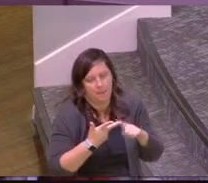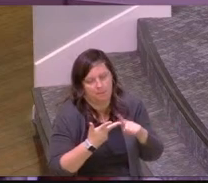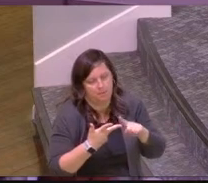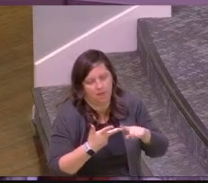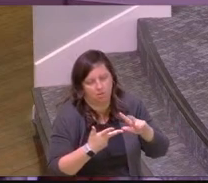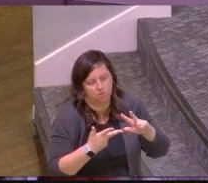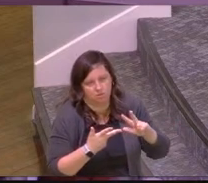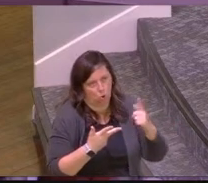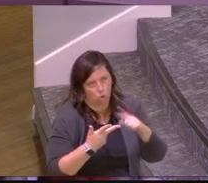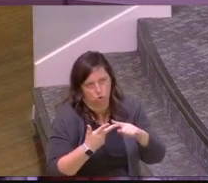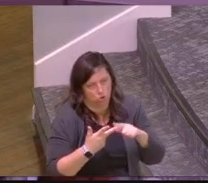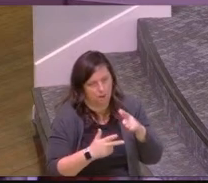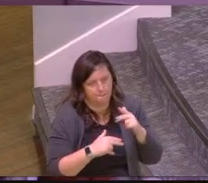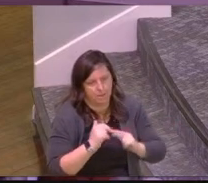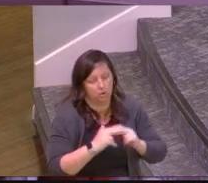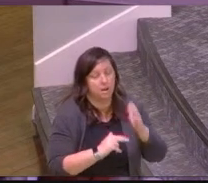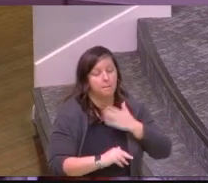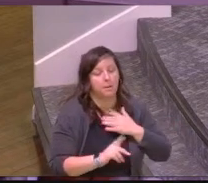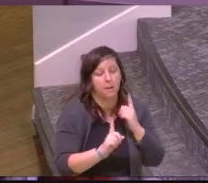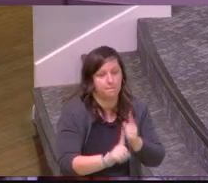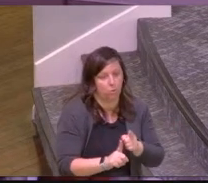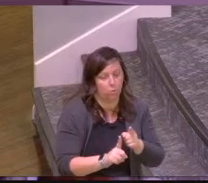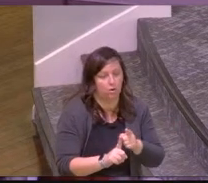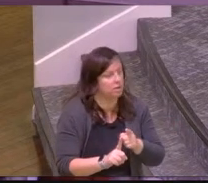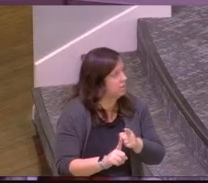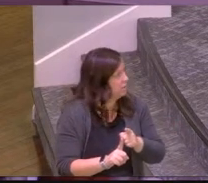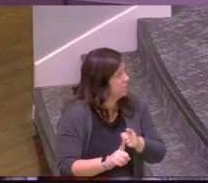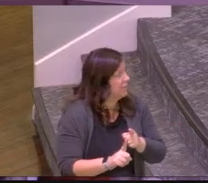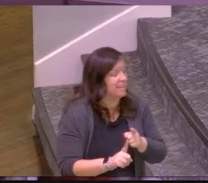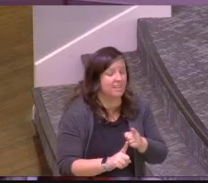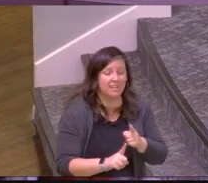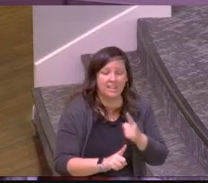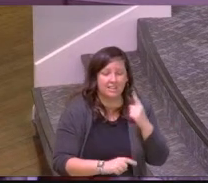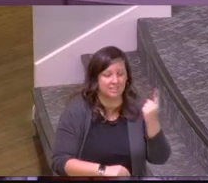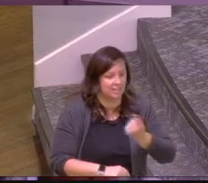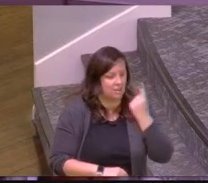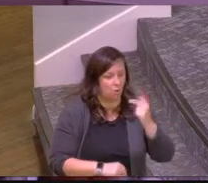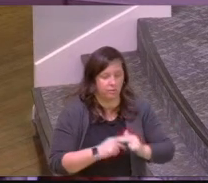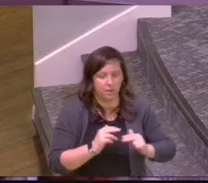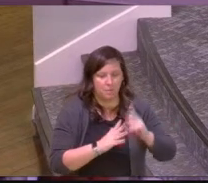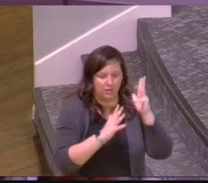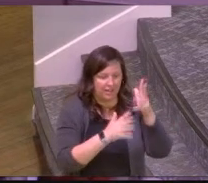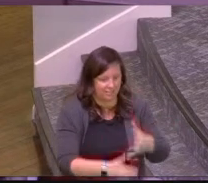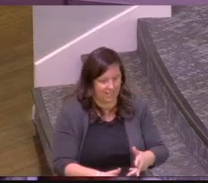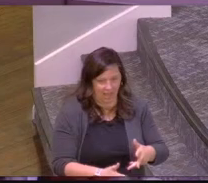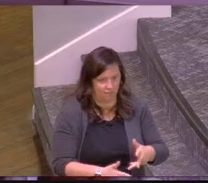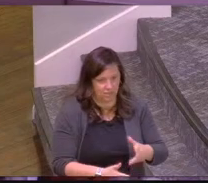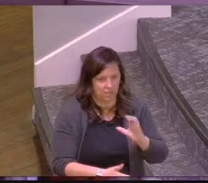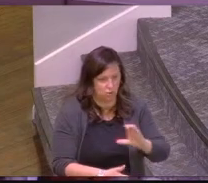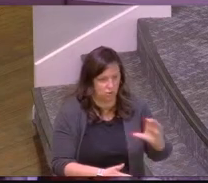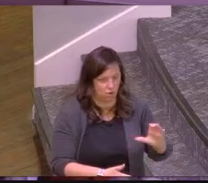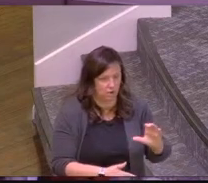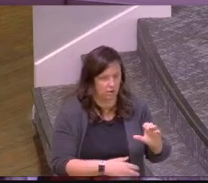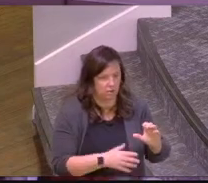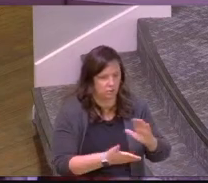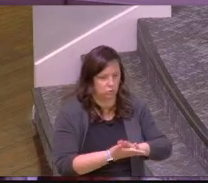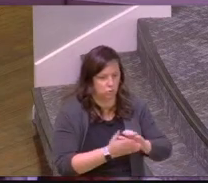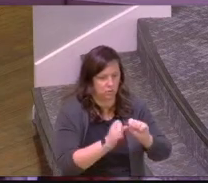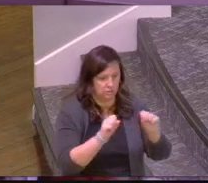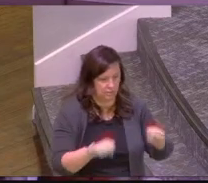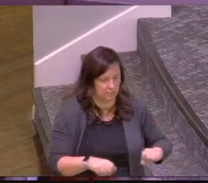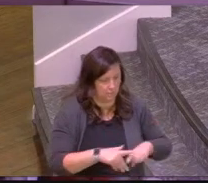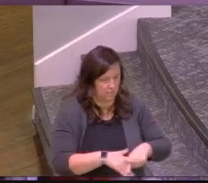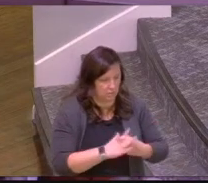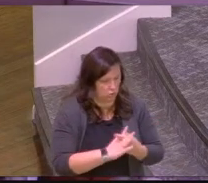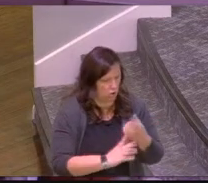is the only building that is left in the Clark County school system that started in 1837, was it?